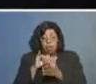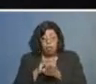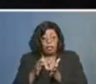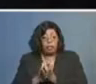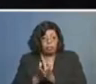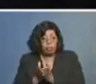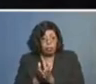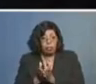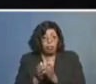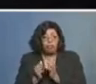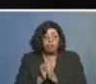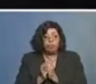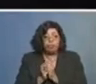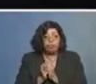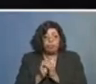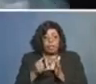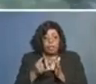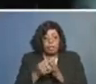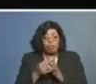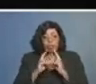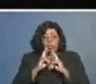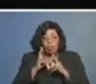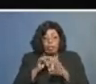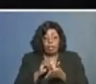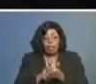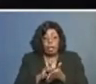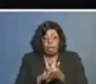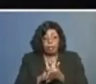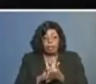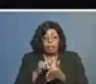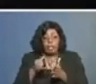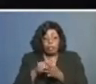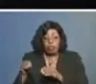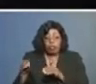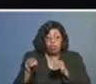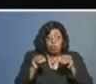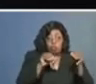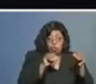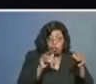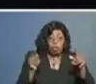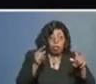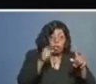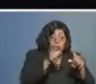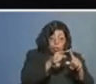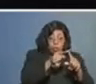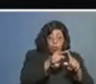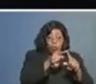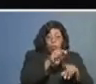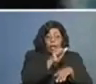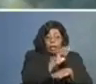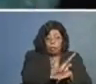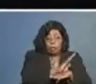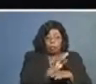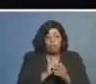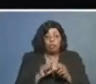vessel. Initially, it was reported to have been moving towards Abaco along the eastern seaboard. And